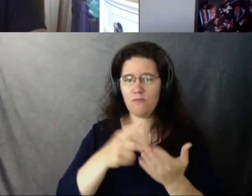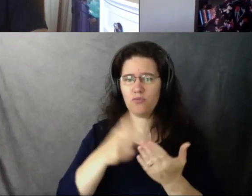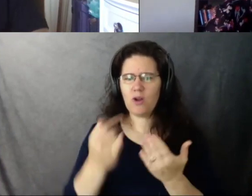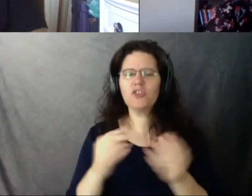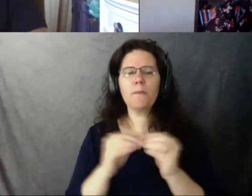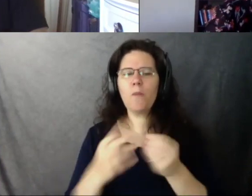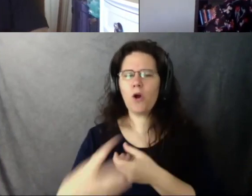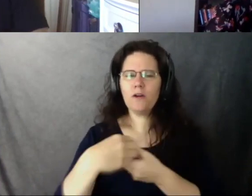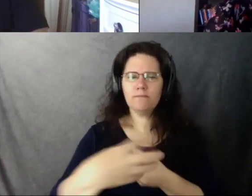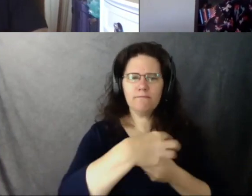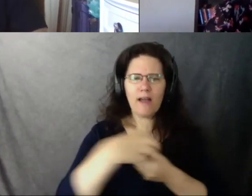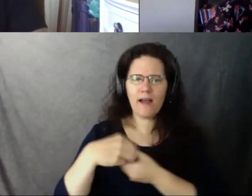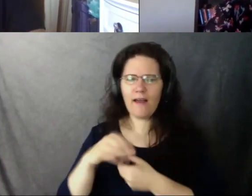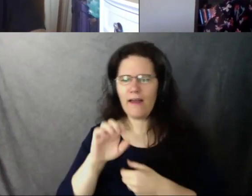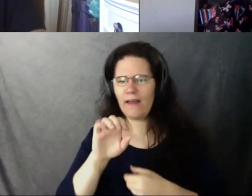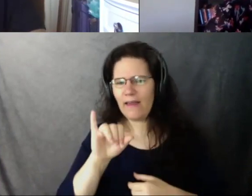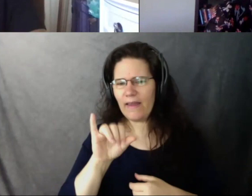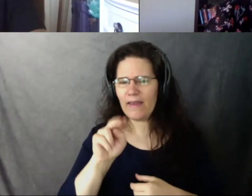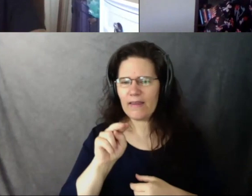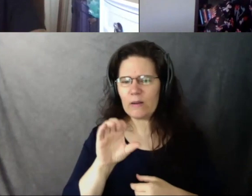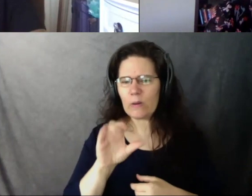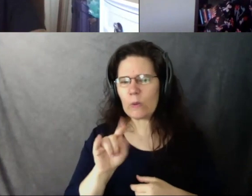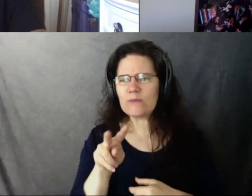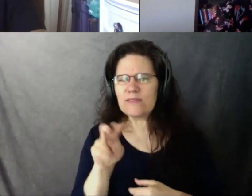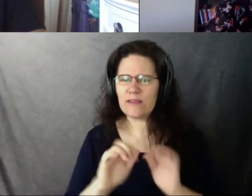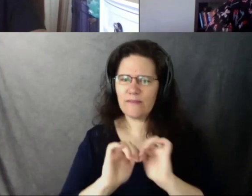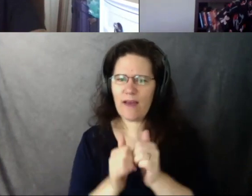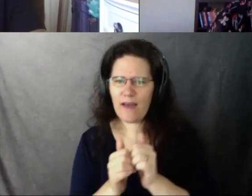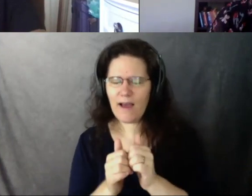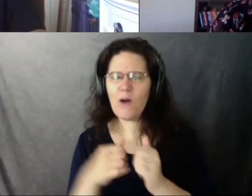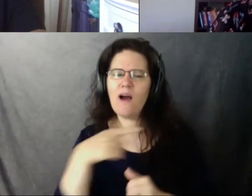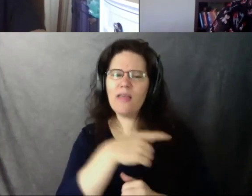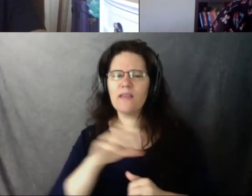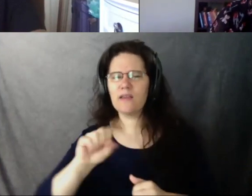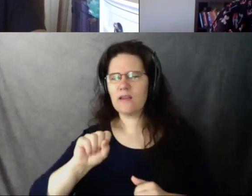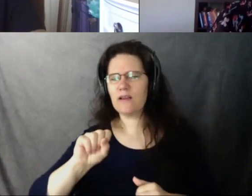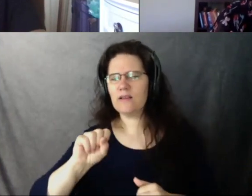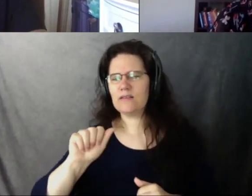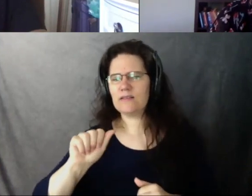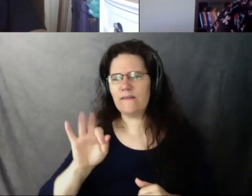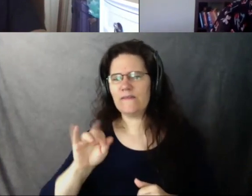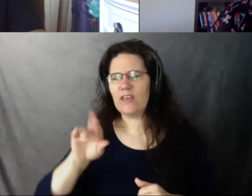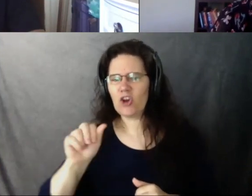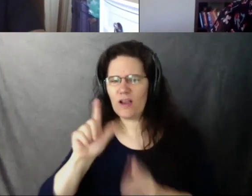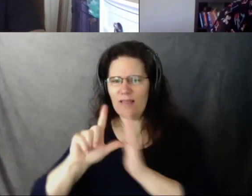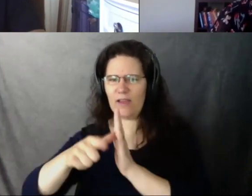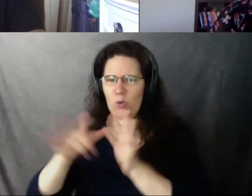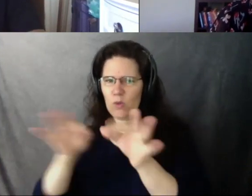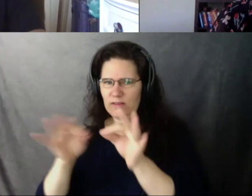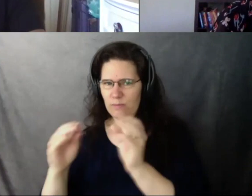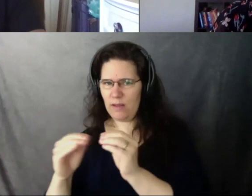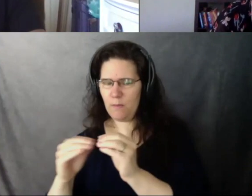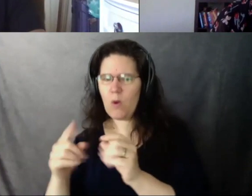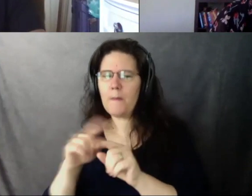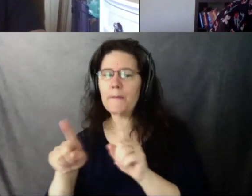of her experience. So I want to move into a little bit of a conversation about the COVID-19 pandemic that